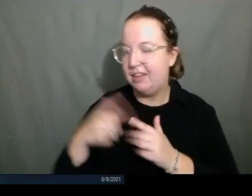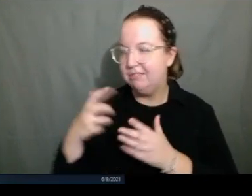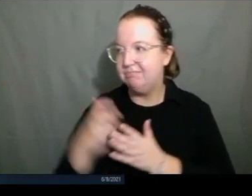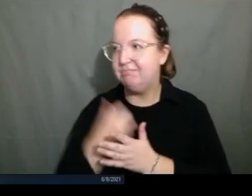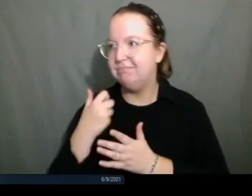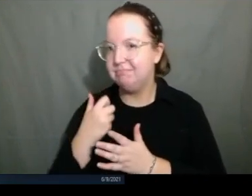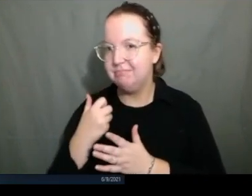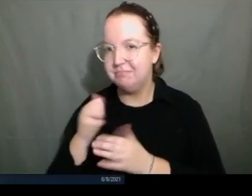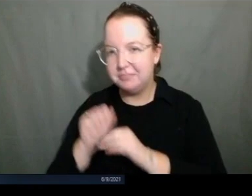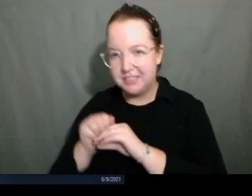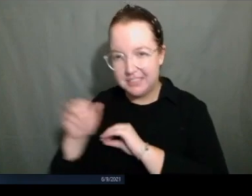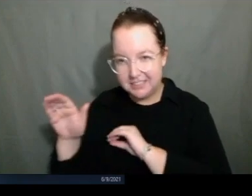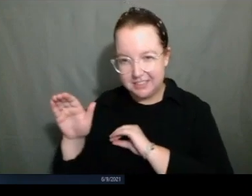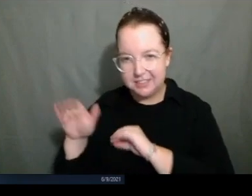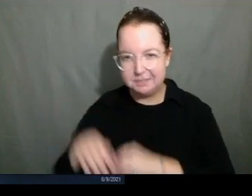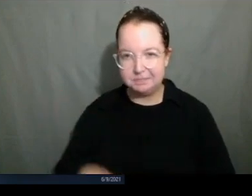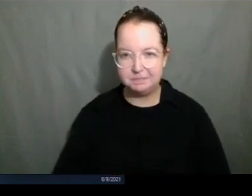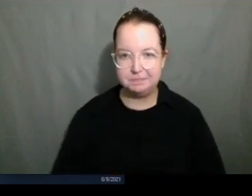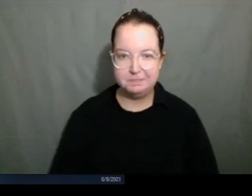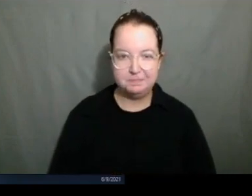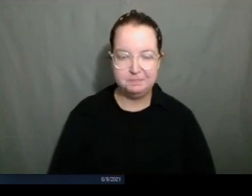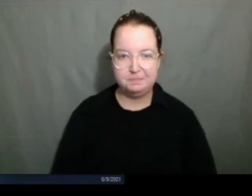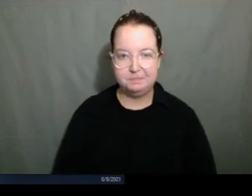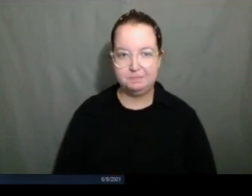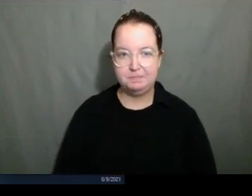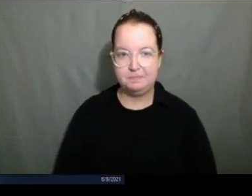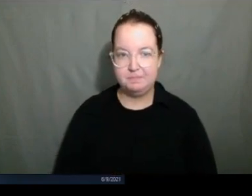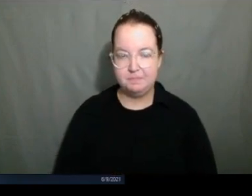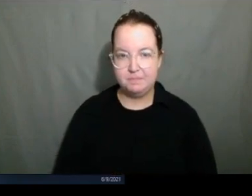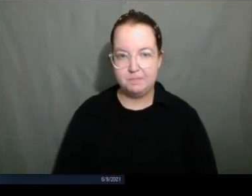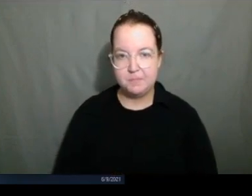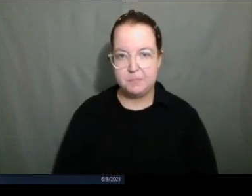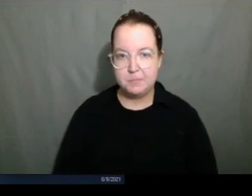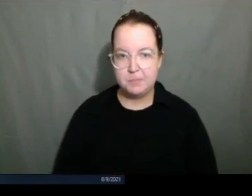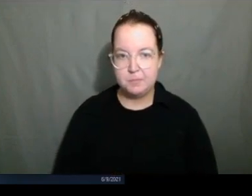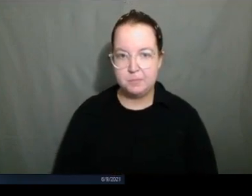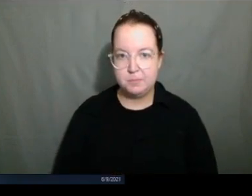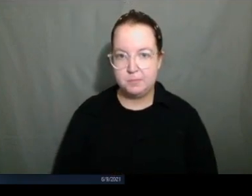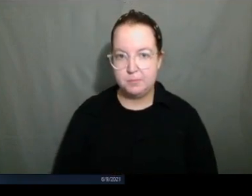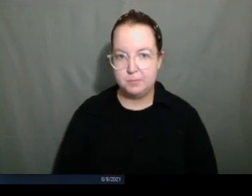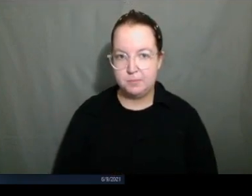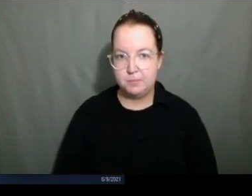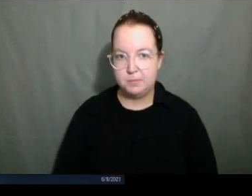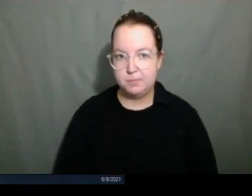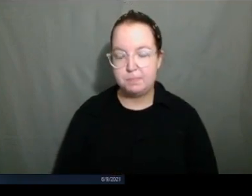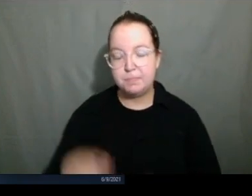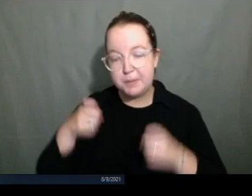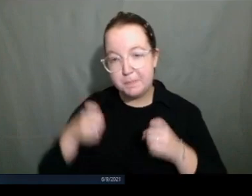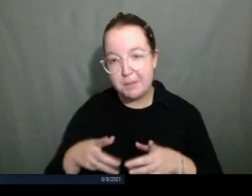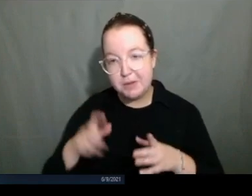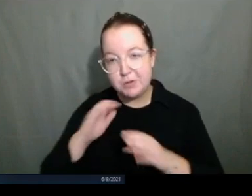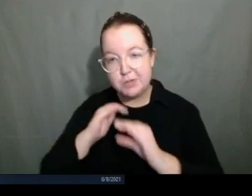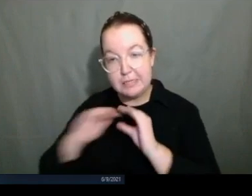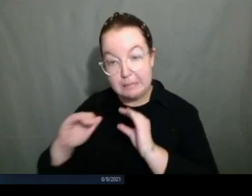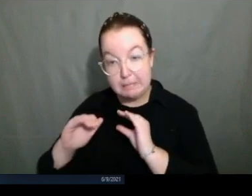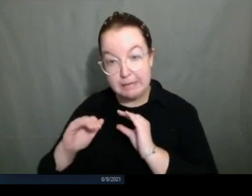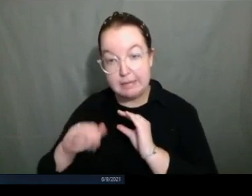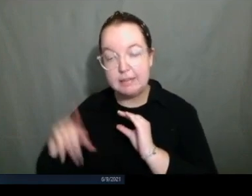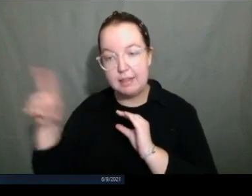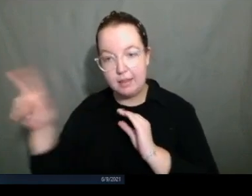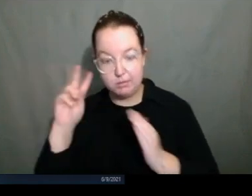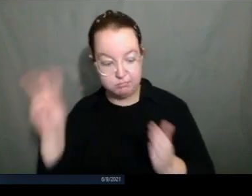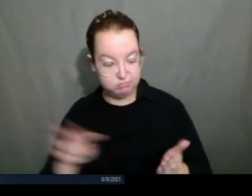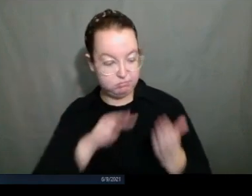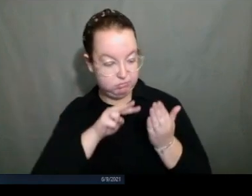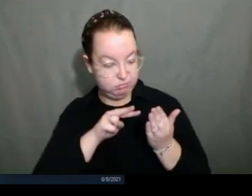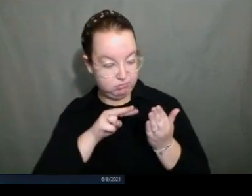and then click add request. Once again, once that's been added, the manager will be notified that it's